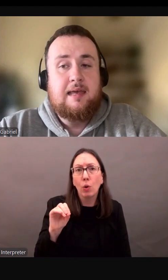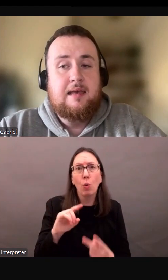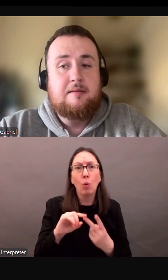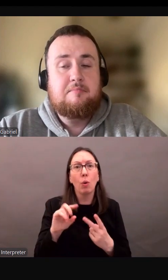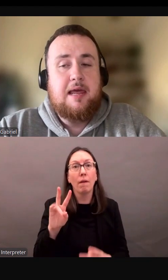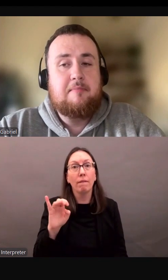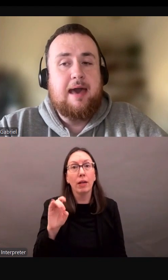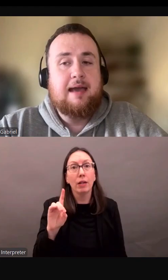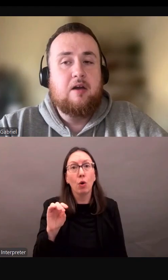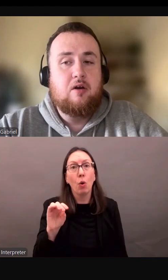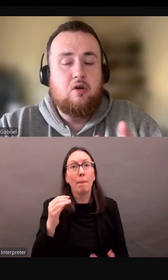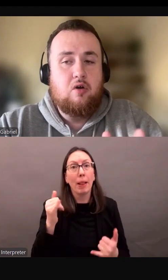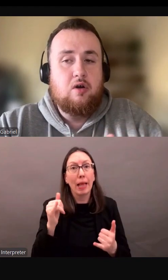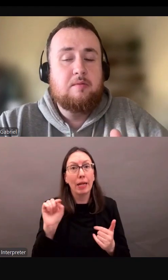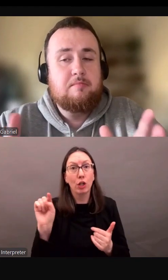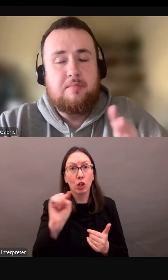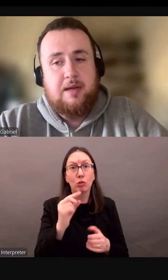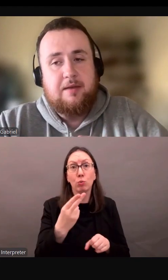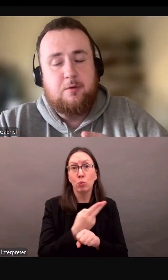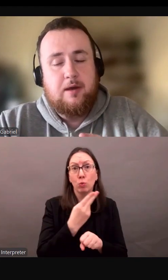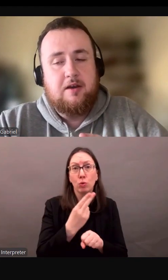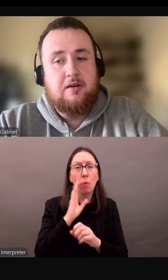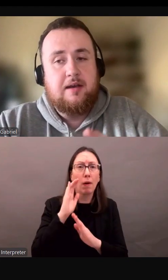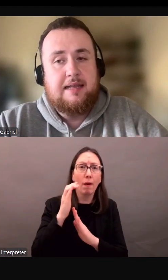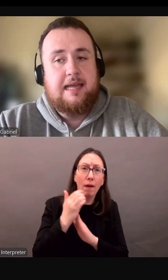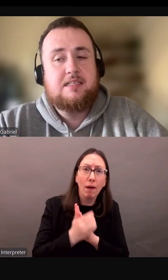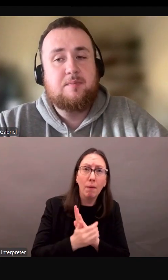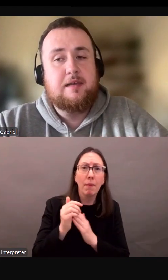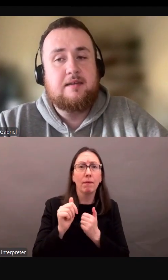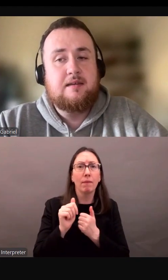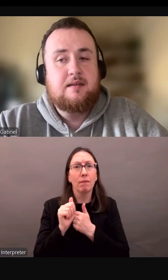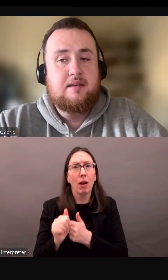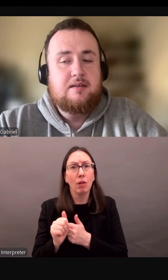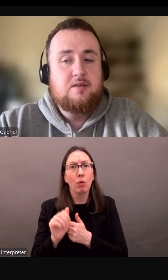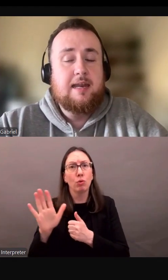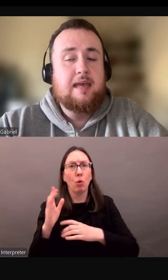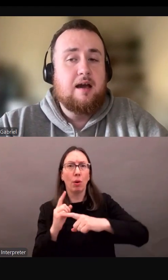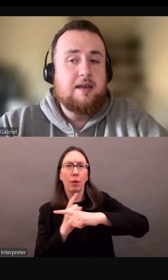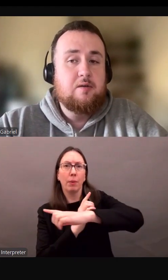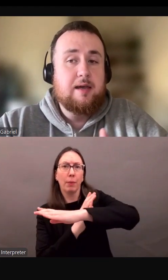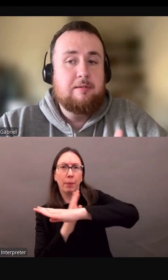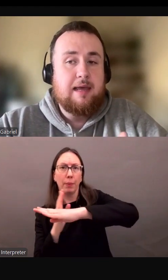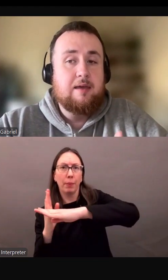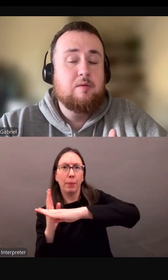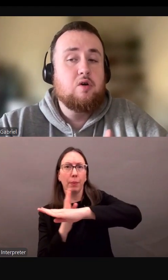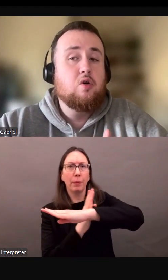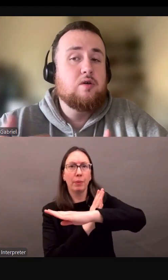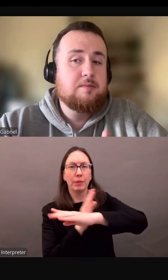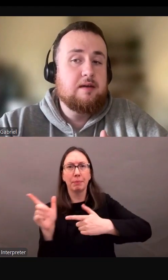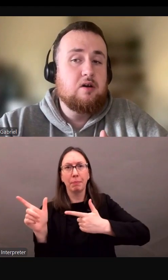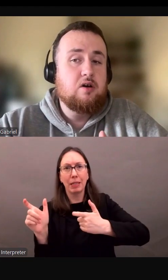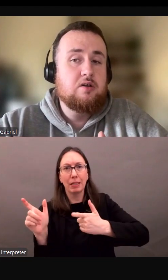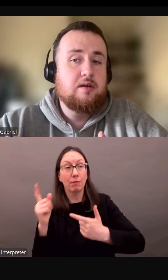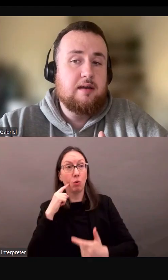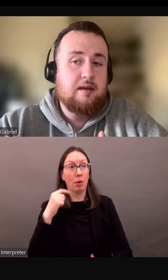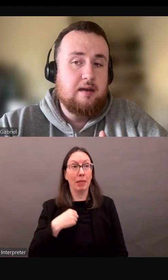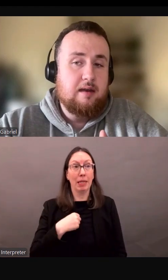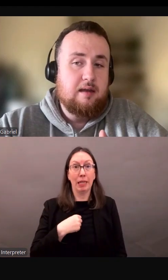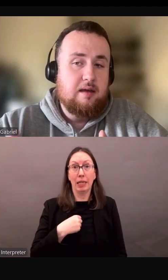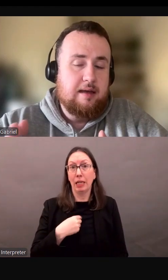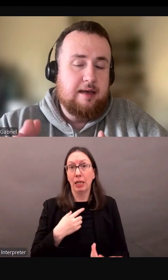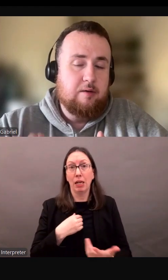automatically play back or play quicker at that speed. So any audio I play will always be